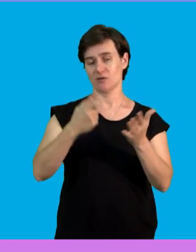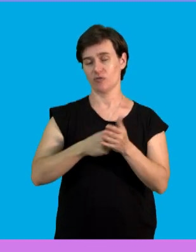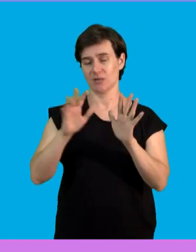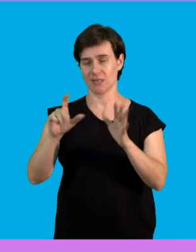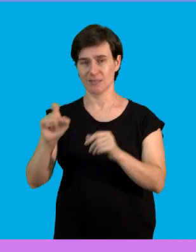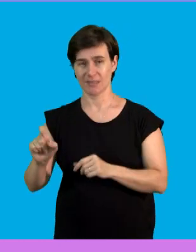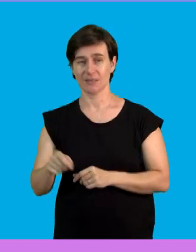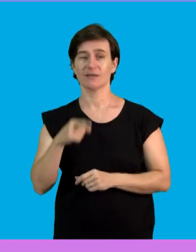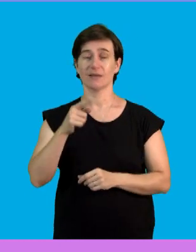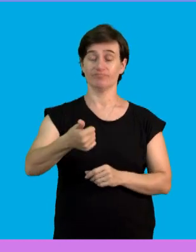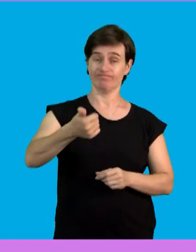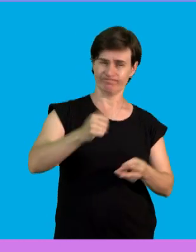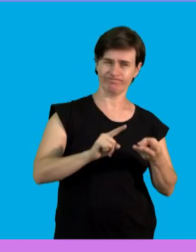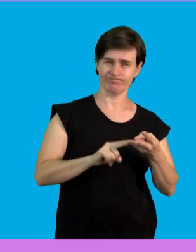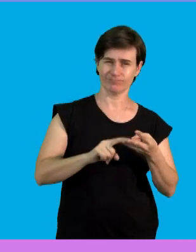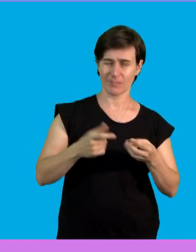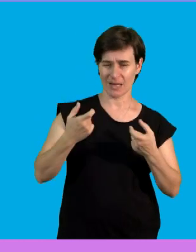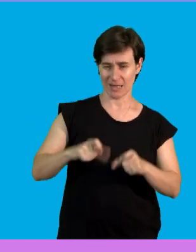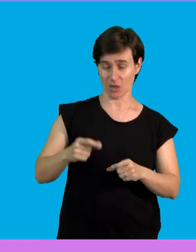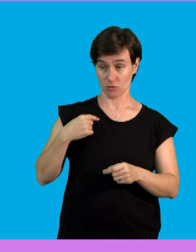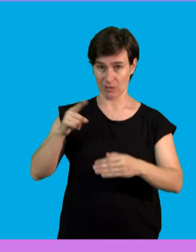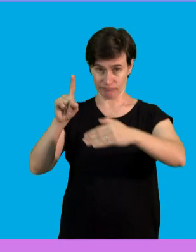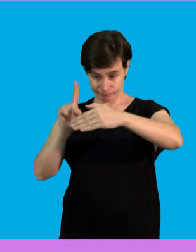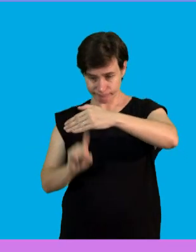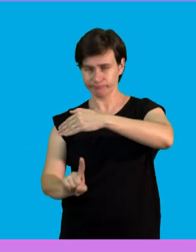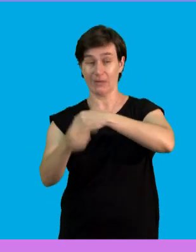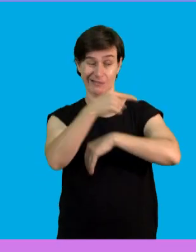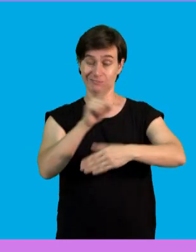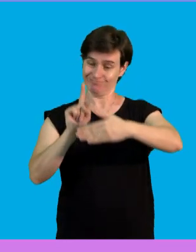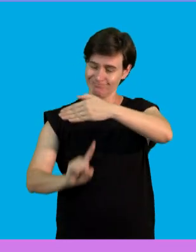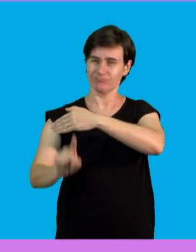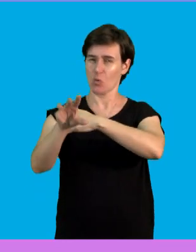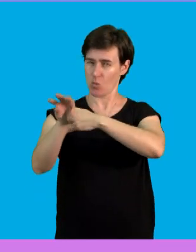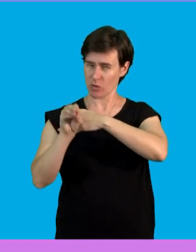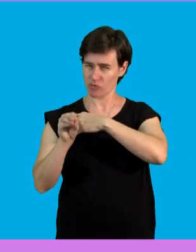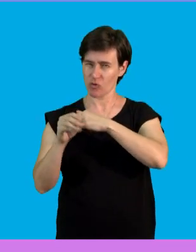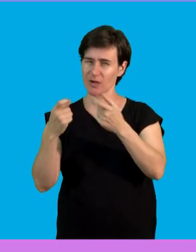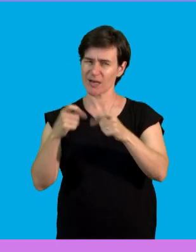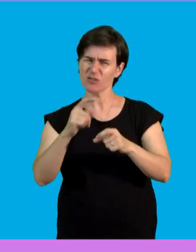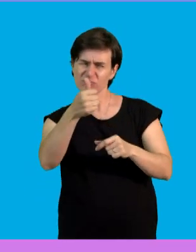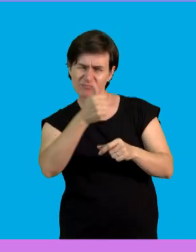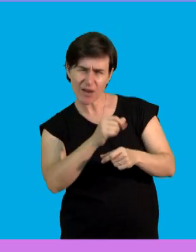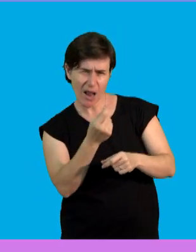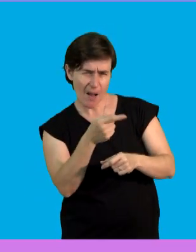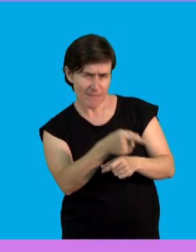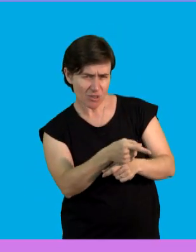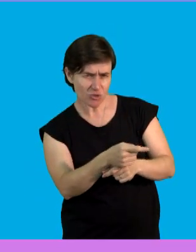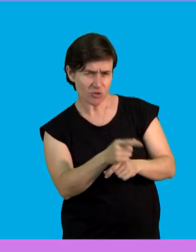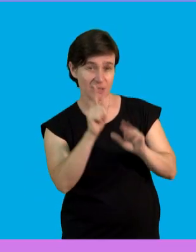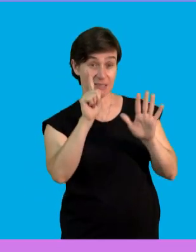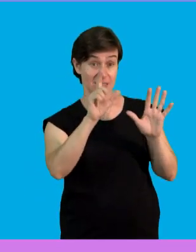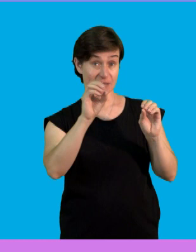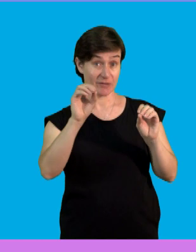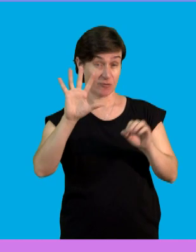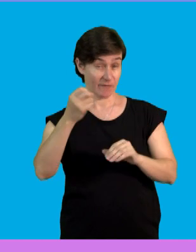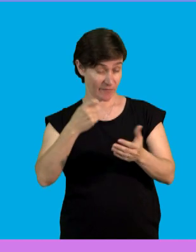counter. Let's look at cash over the counter. There we go, and it was 750 Rand. So then it's